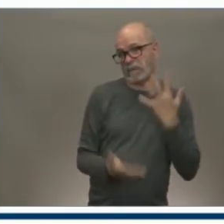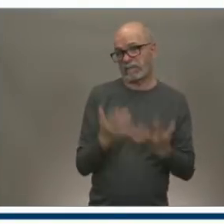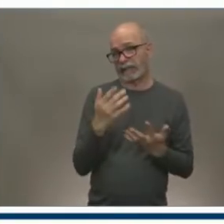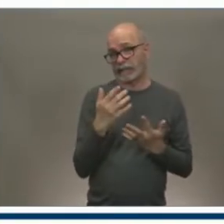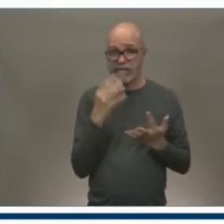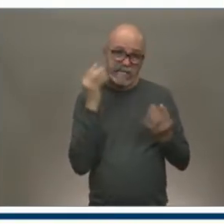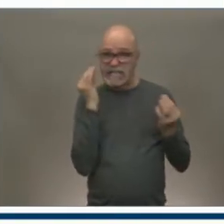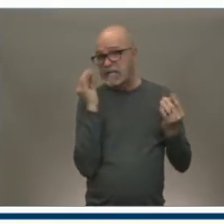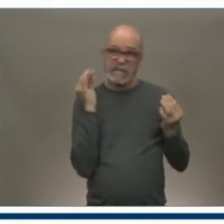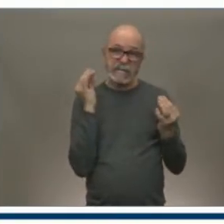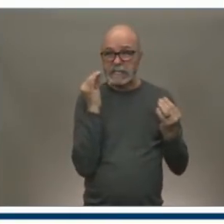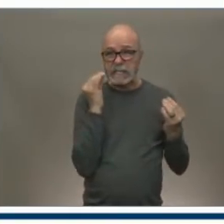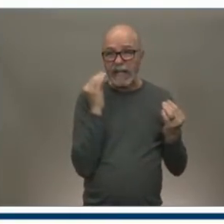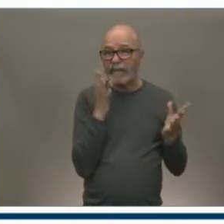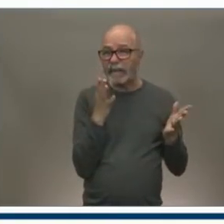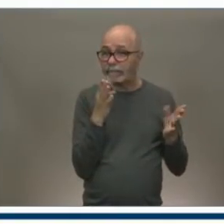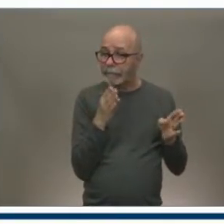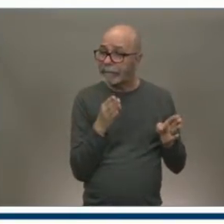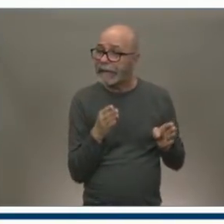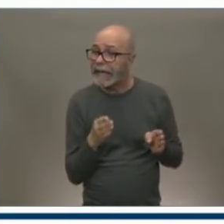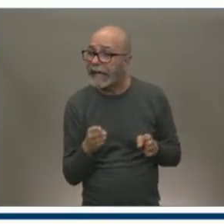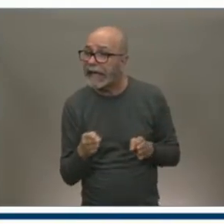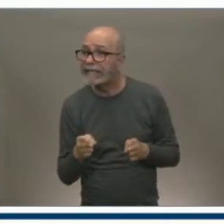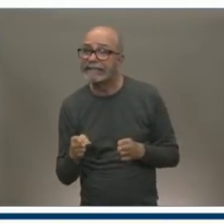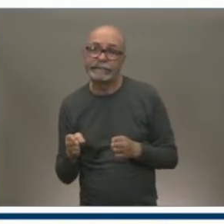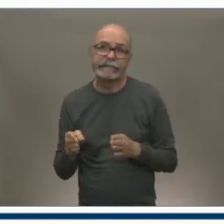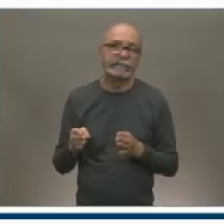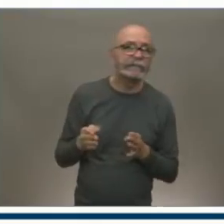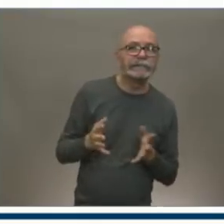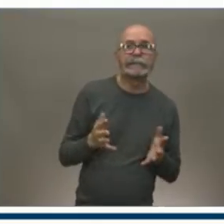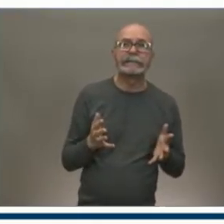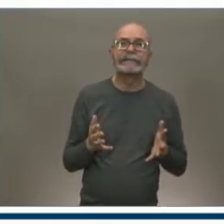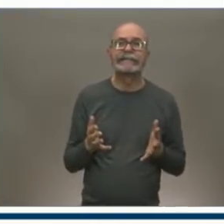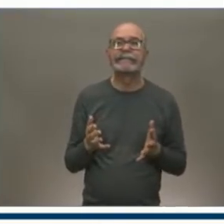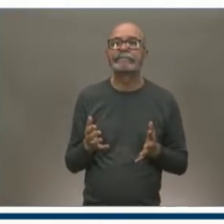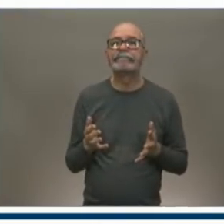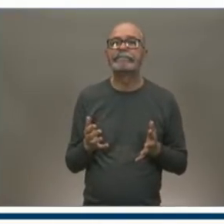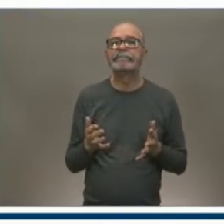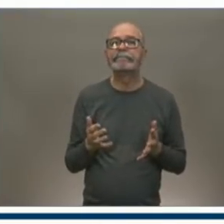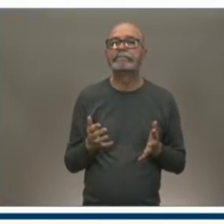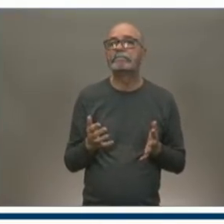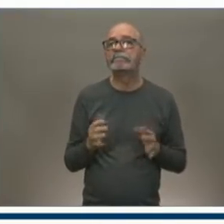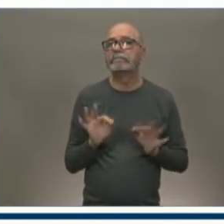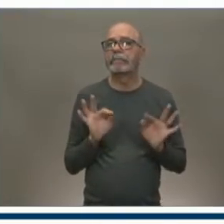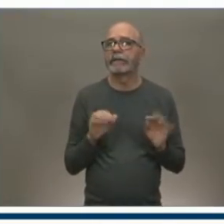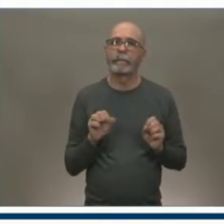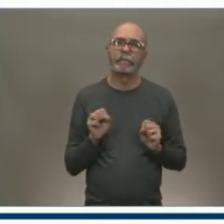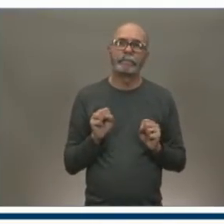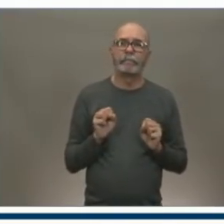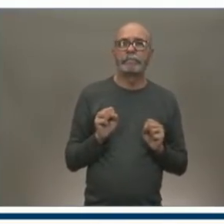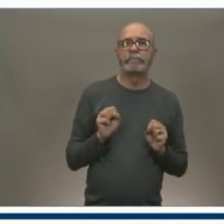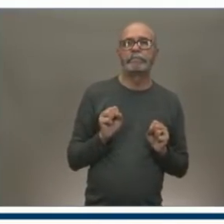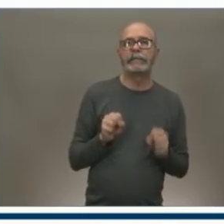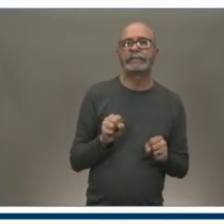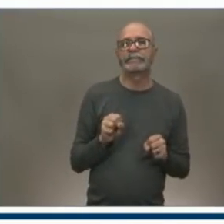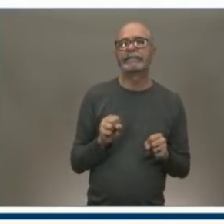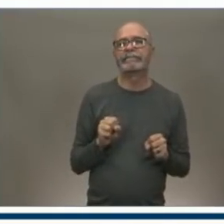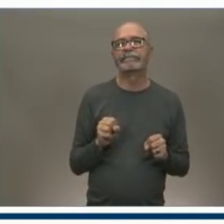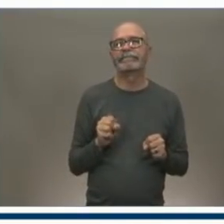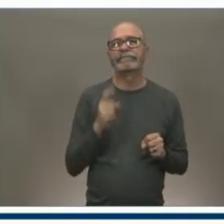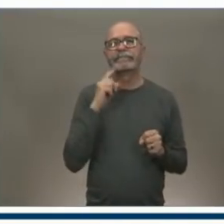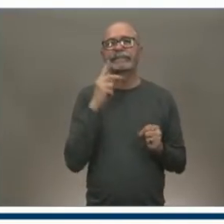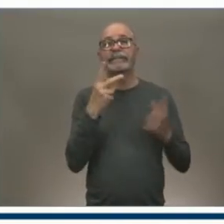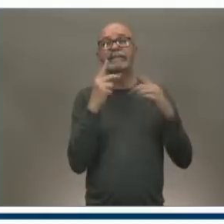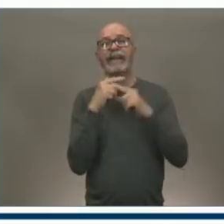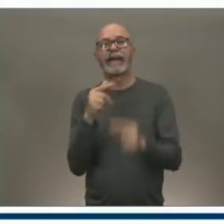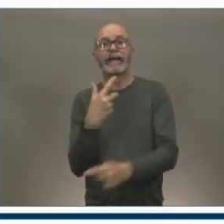for potential something along the lines of vaccination passports for tourists coming into Nova